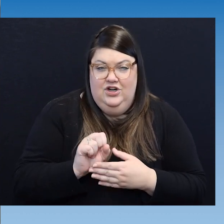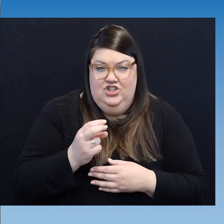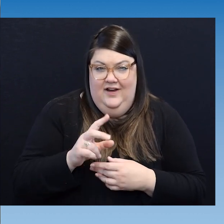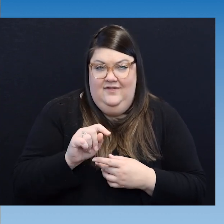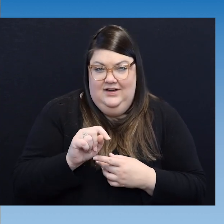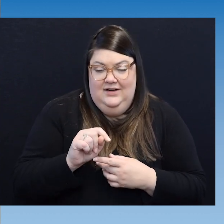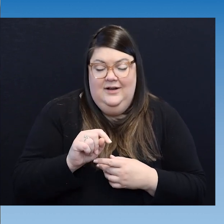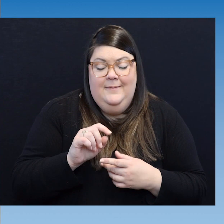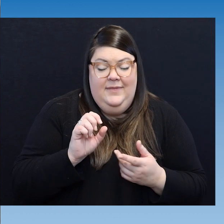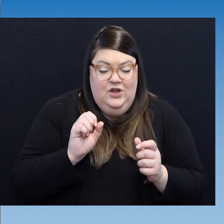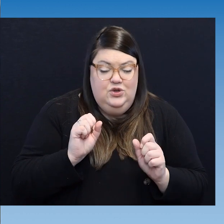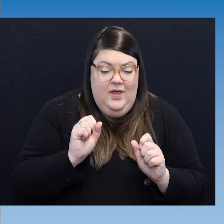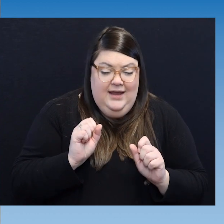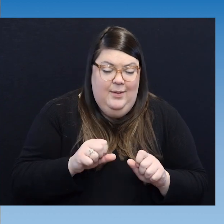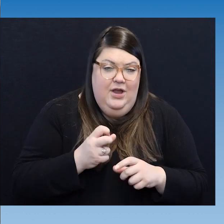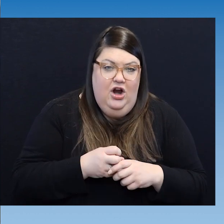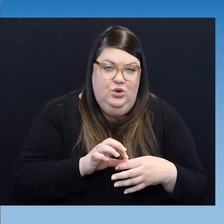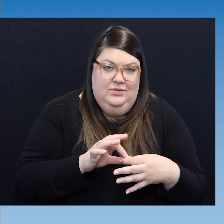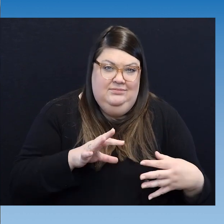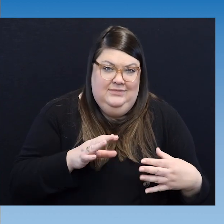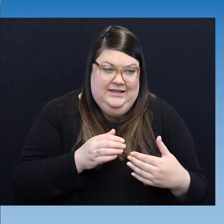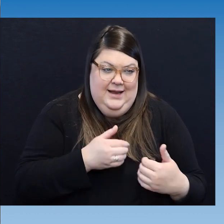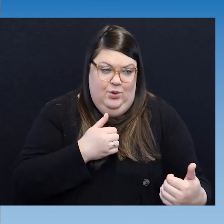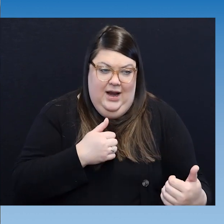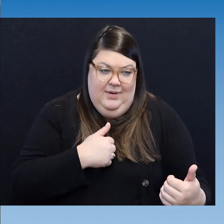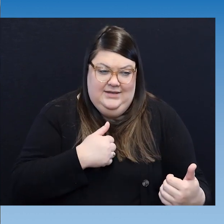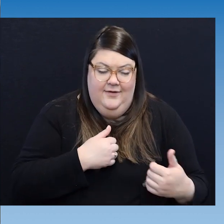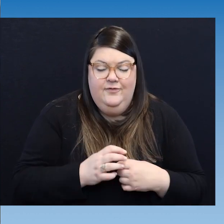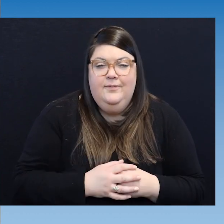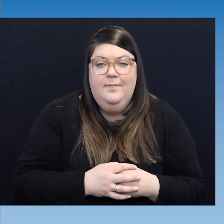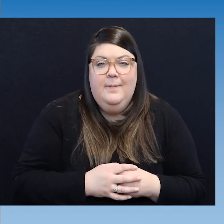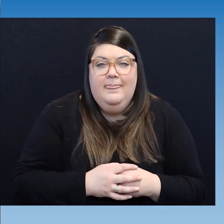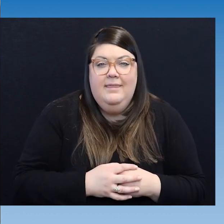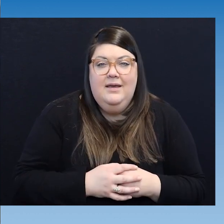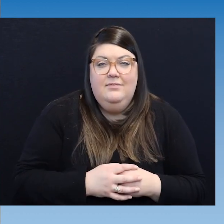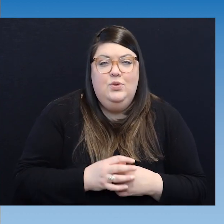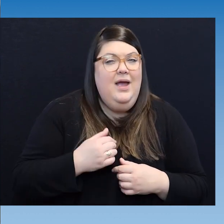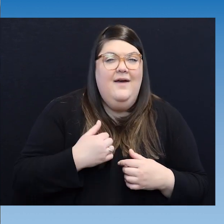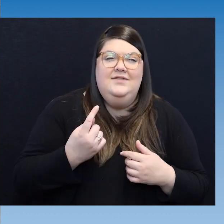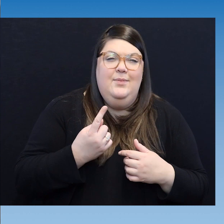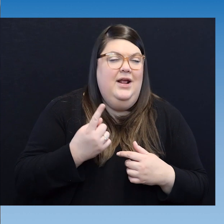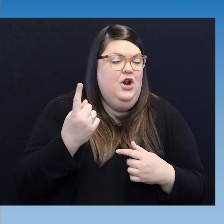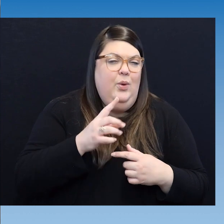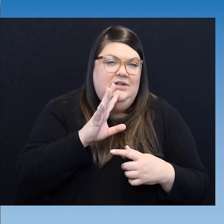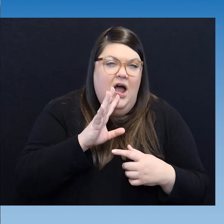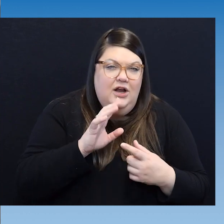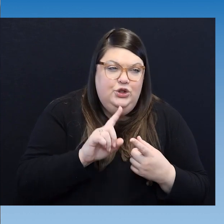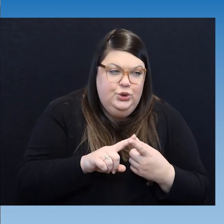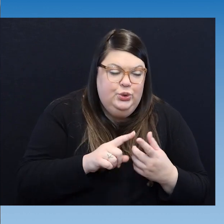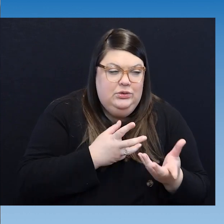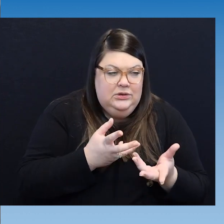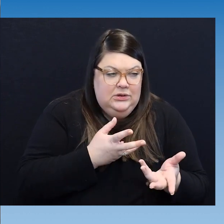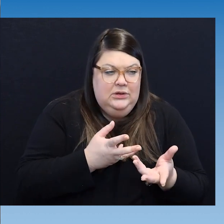sometimes to separate myself from the situation. So I make sure that I have someone that I can always talk to, someone I can always confide